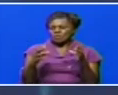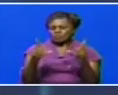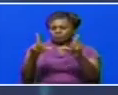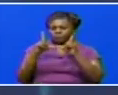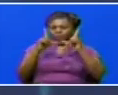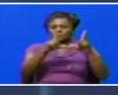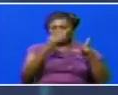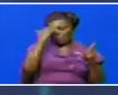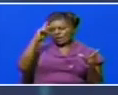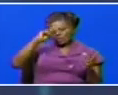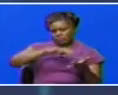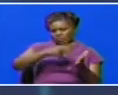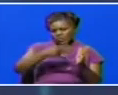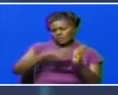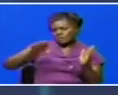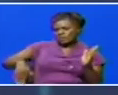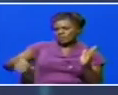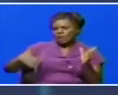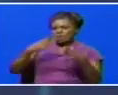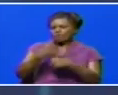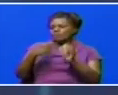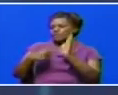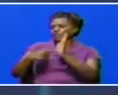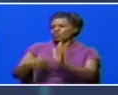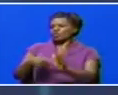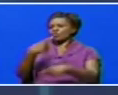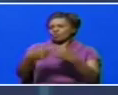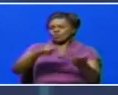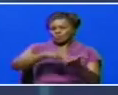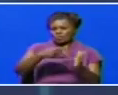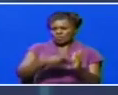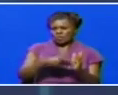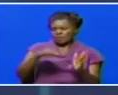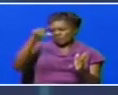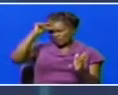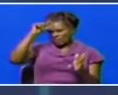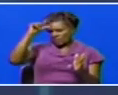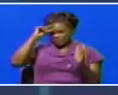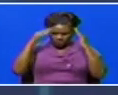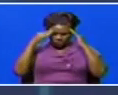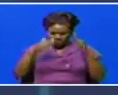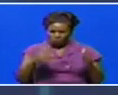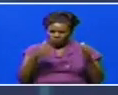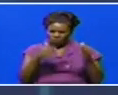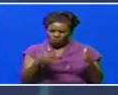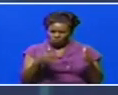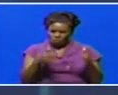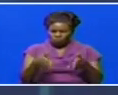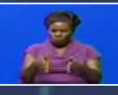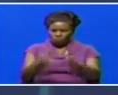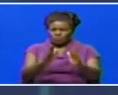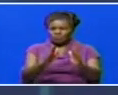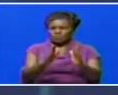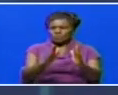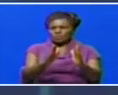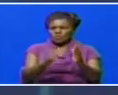delayed projects. Mosanik also exuded confidence in the ongoing project, citing that the government was keen to bridge the infrastructure